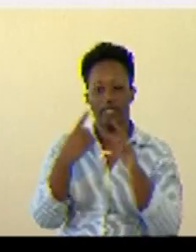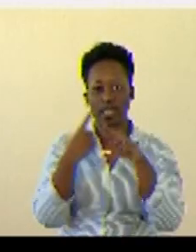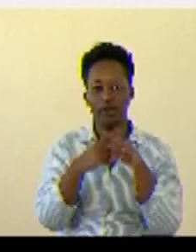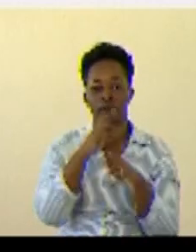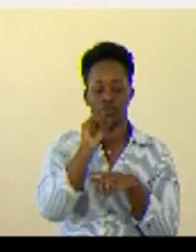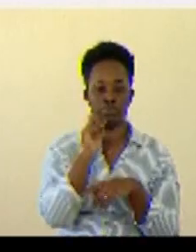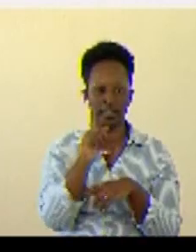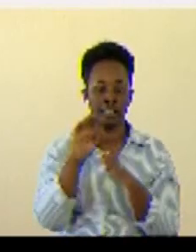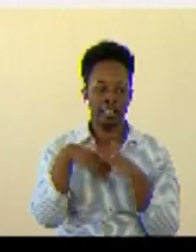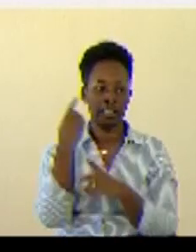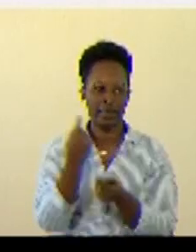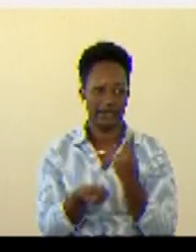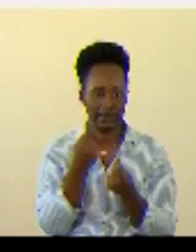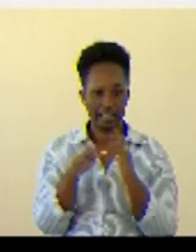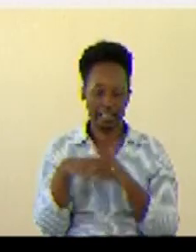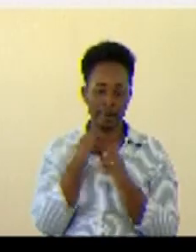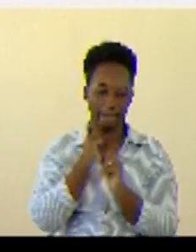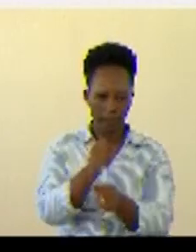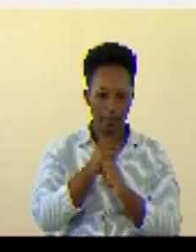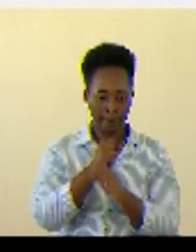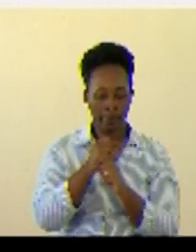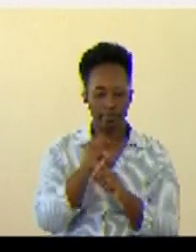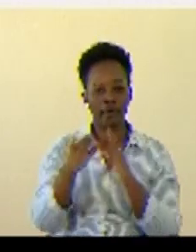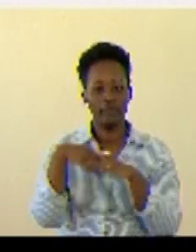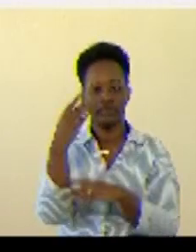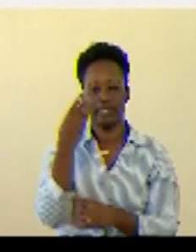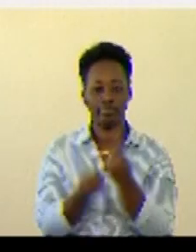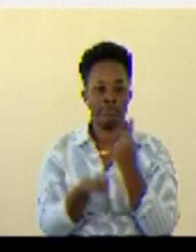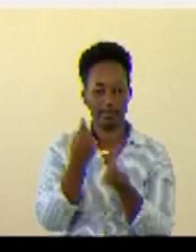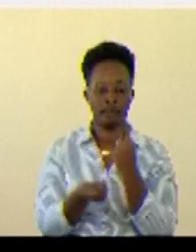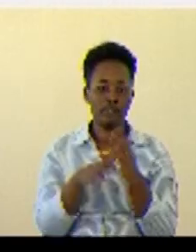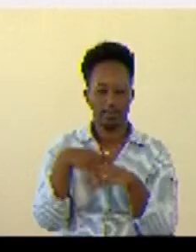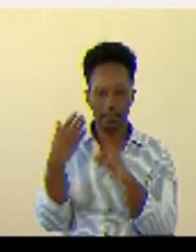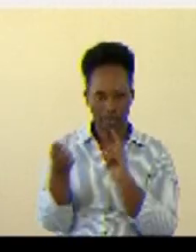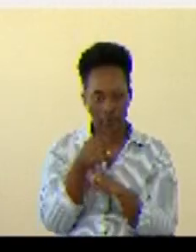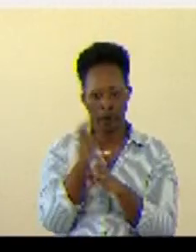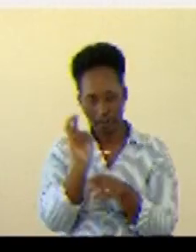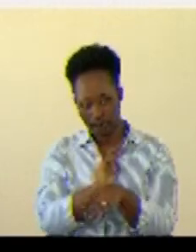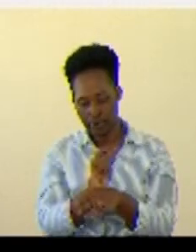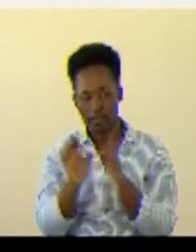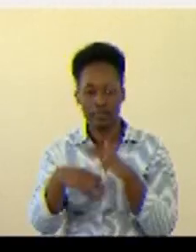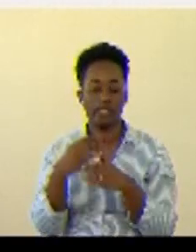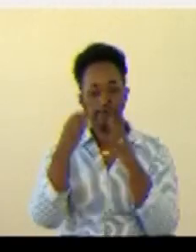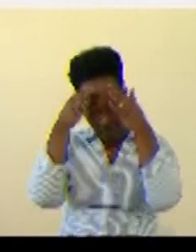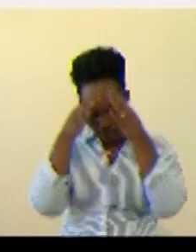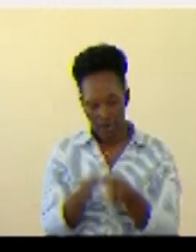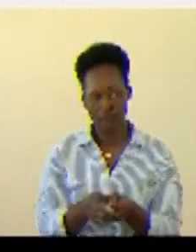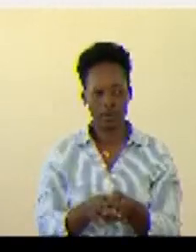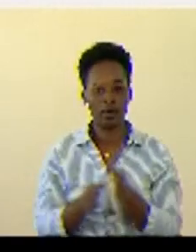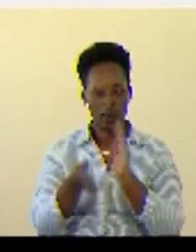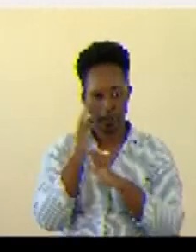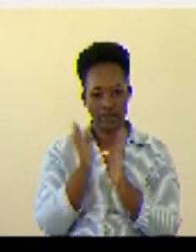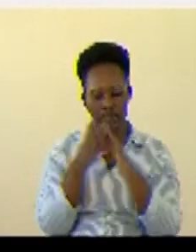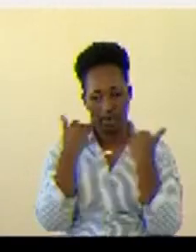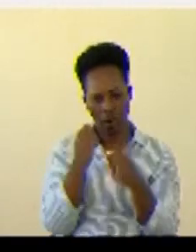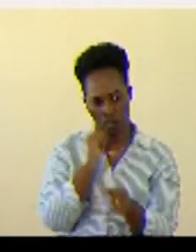I heat then I shake, then I heat. Then I record the observation and I draw the conclusion. Quickly, let me just